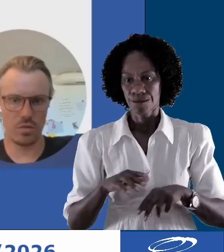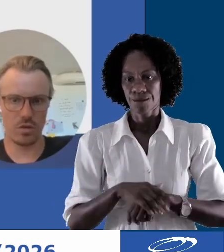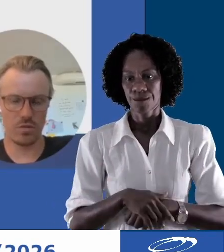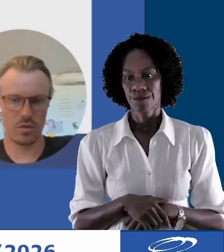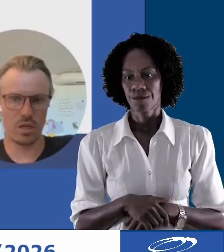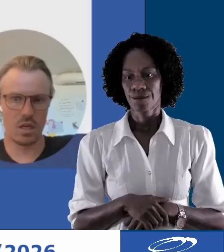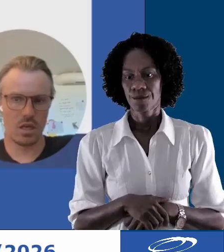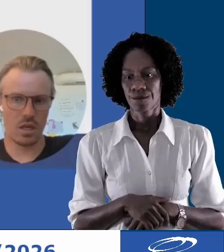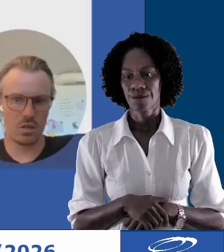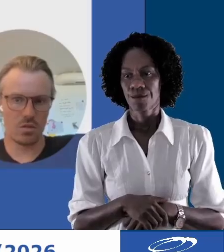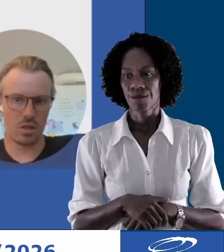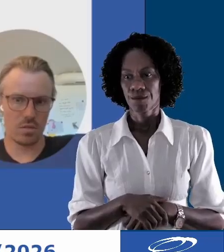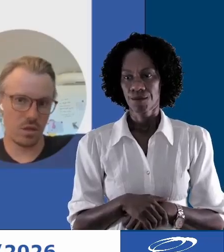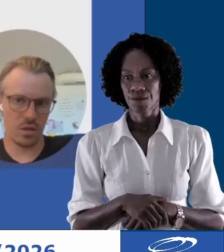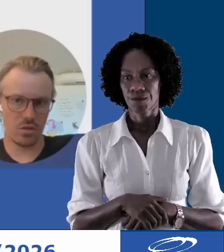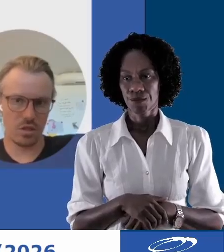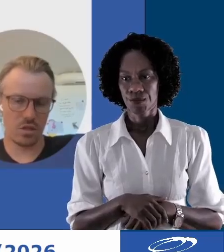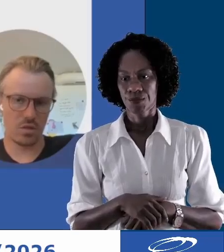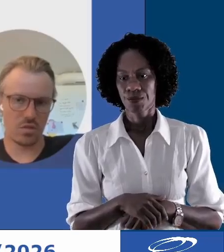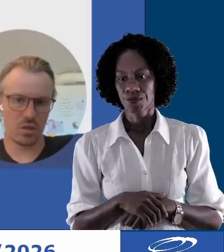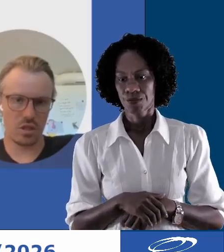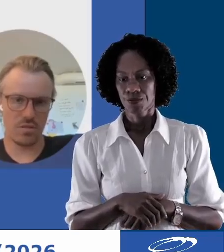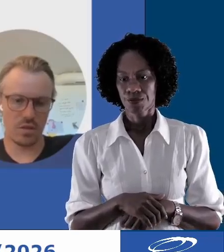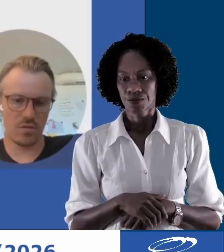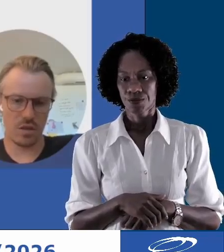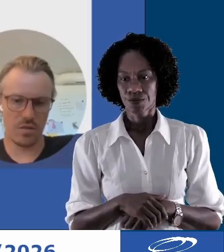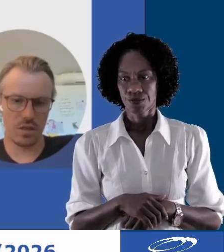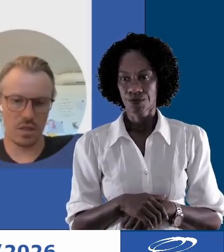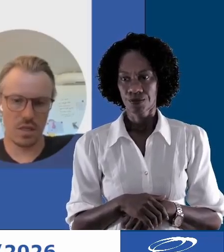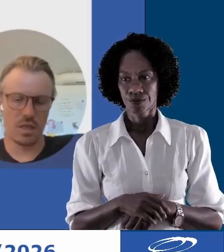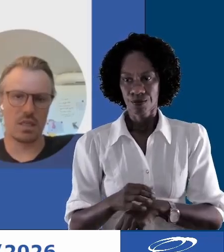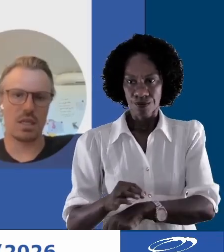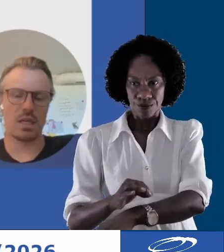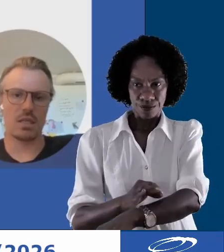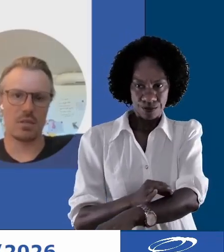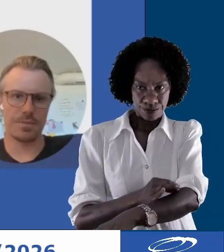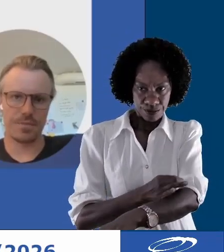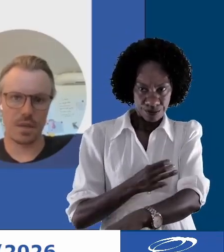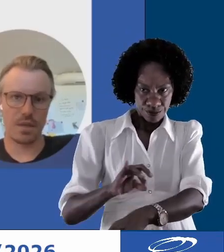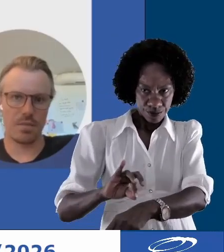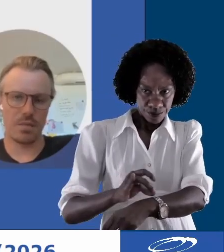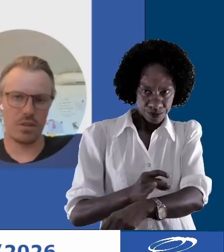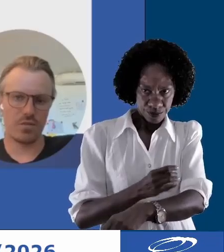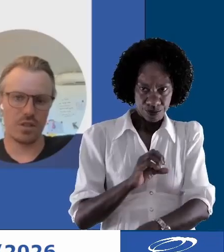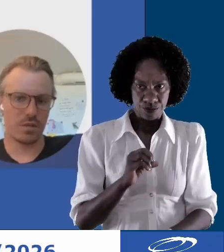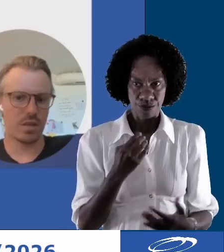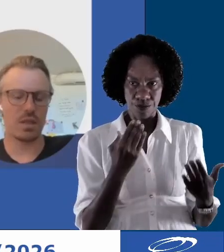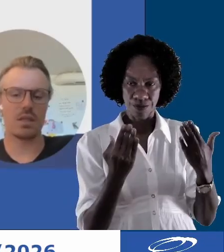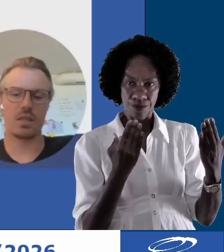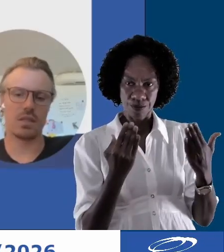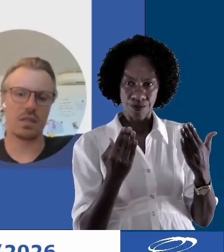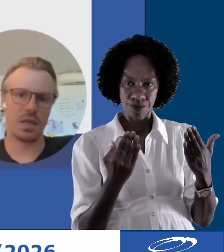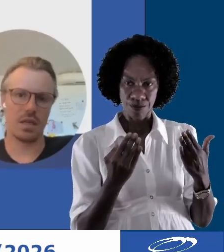blue curves, illustrating the penetration or achievement of relevant targets that may be sufficient, but